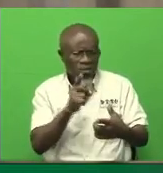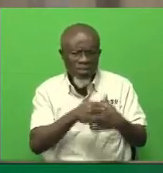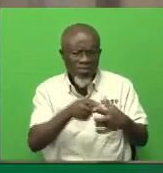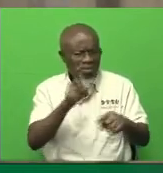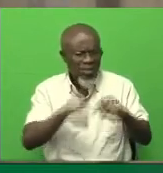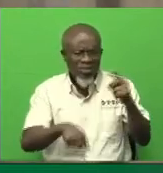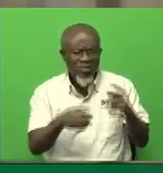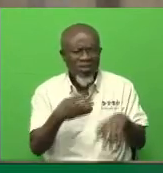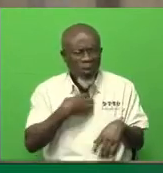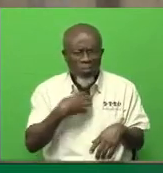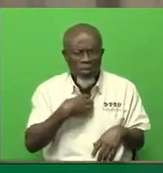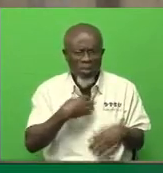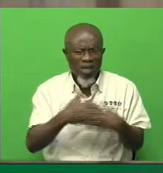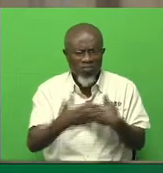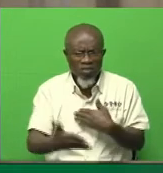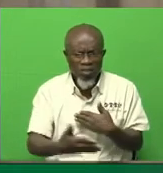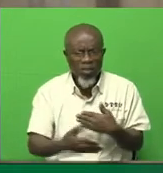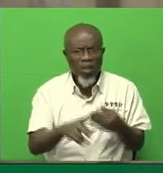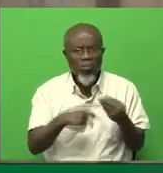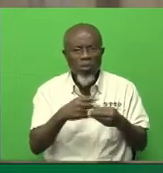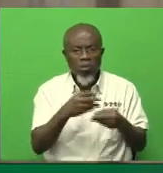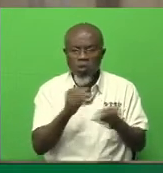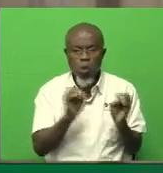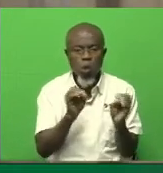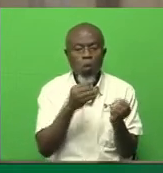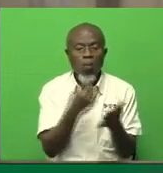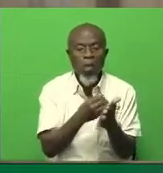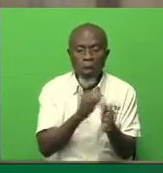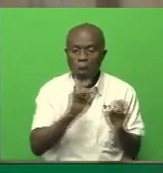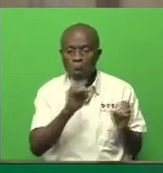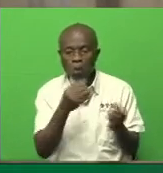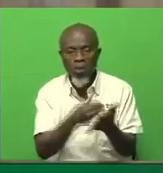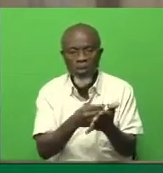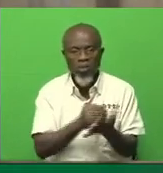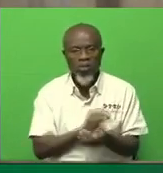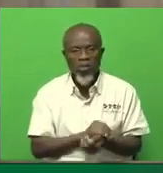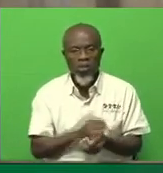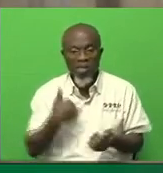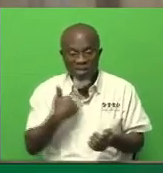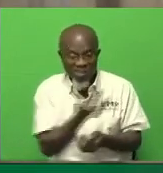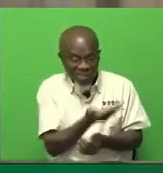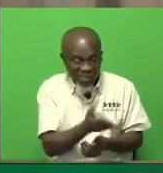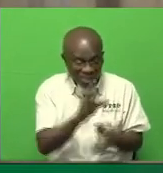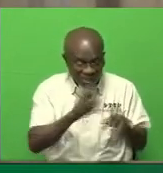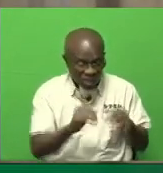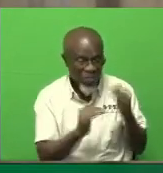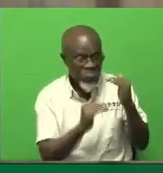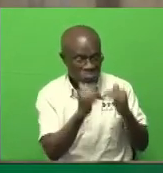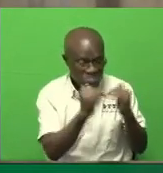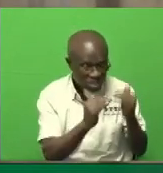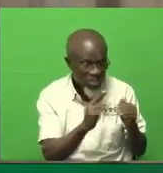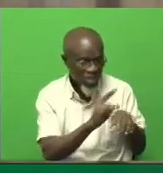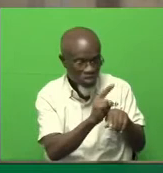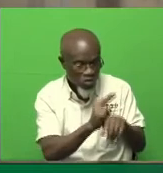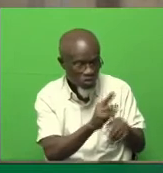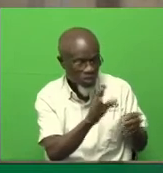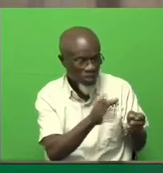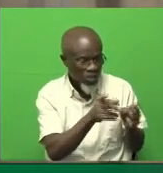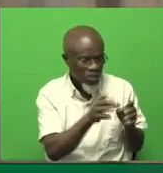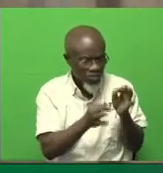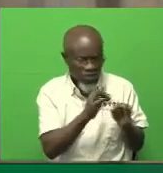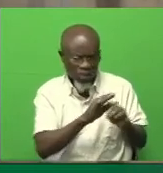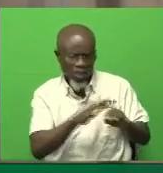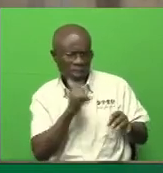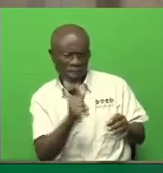ignore things that were built that were there that you could have built upon you could even tweak it if you don't like X you could change